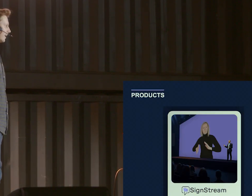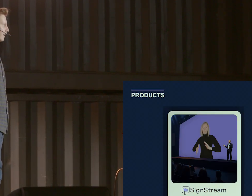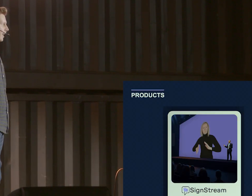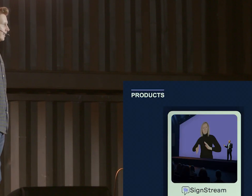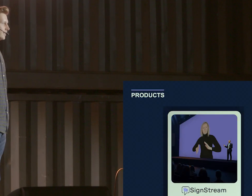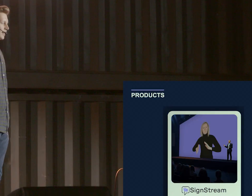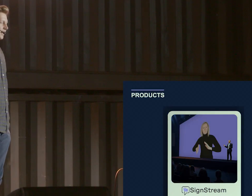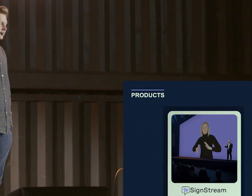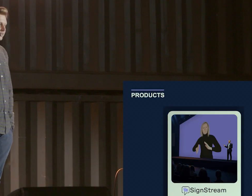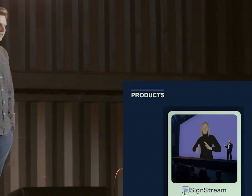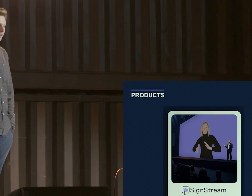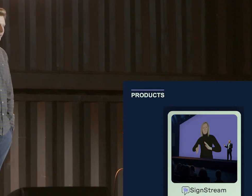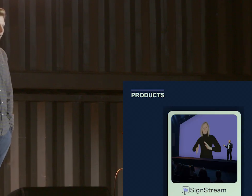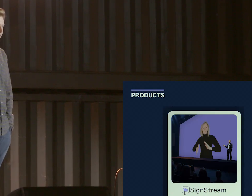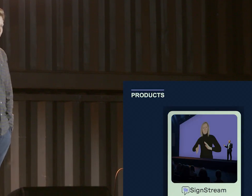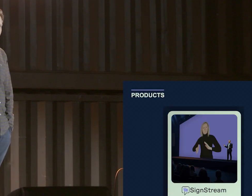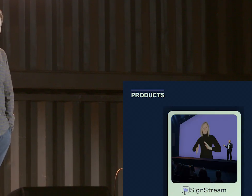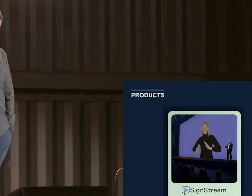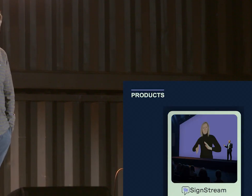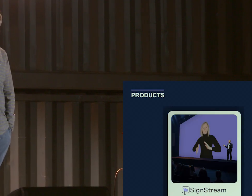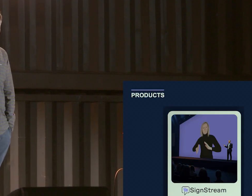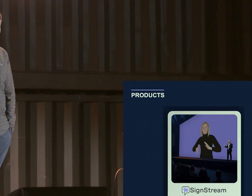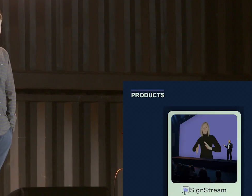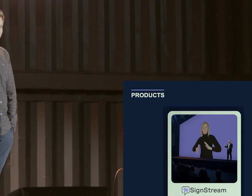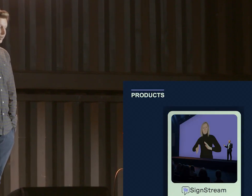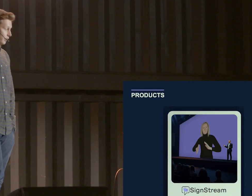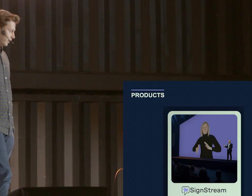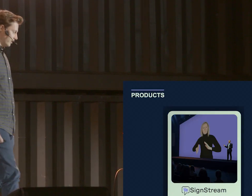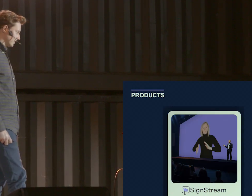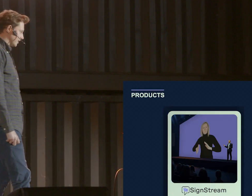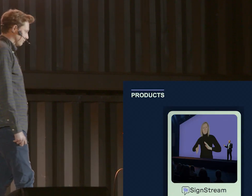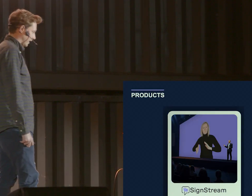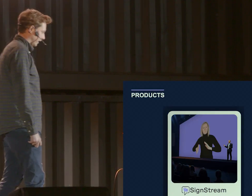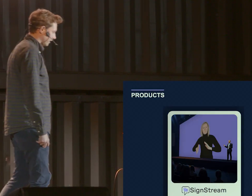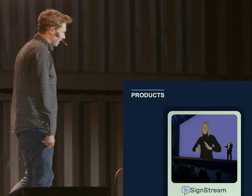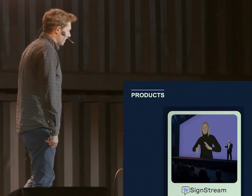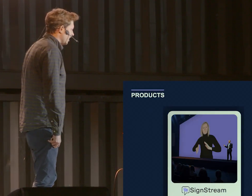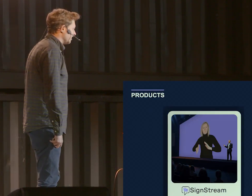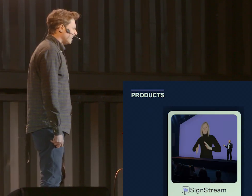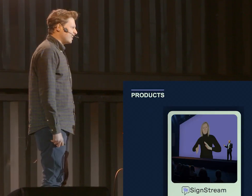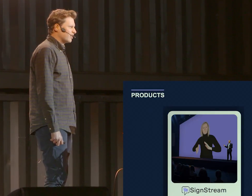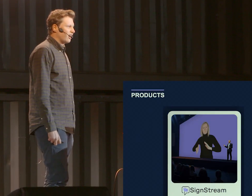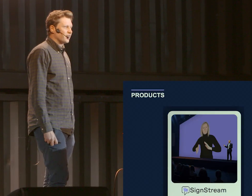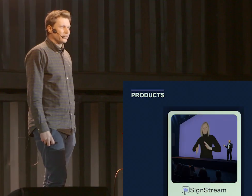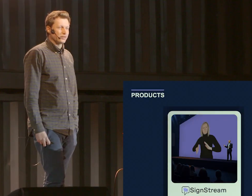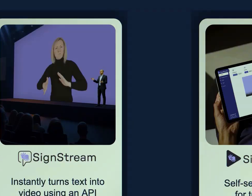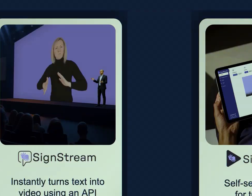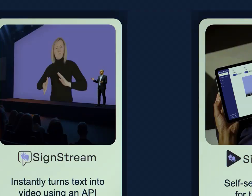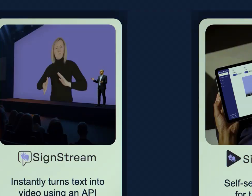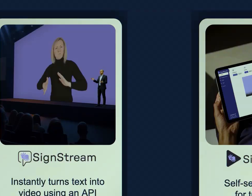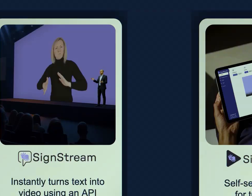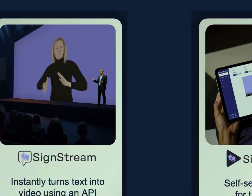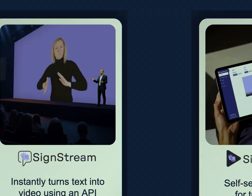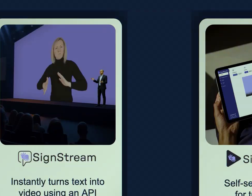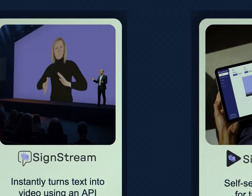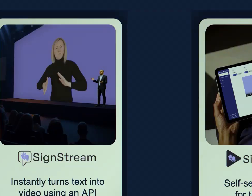it will take any text, audio, or video, and it will give you a translation back in kind of real time.